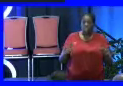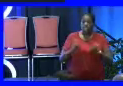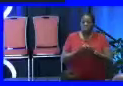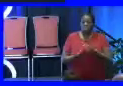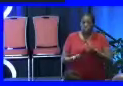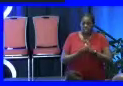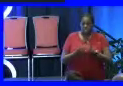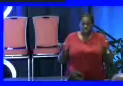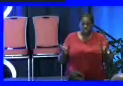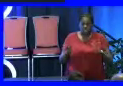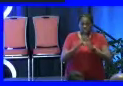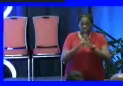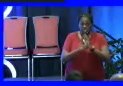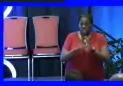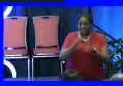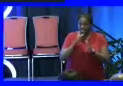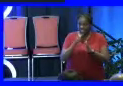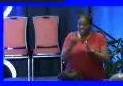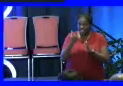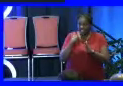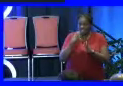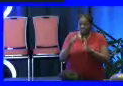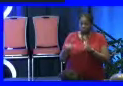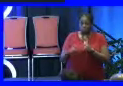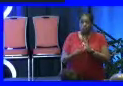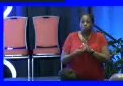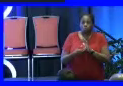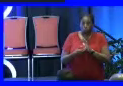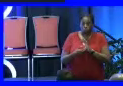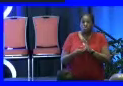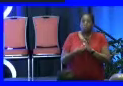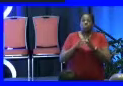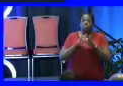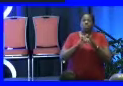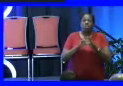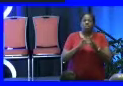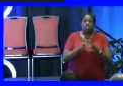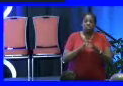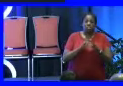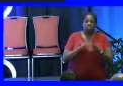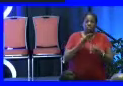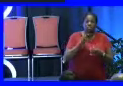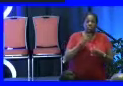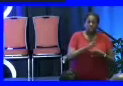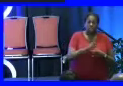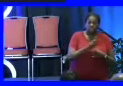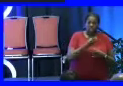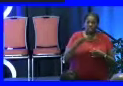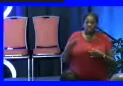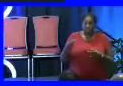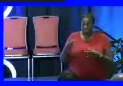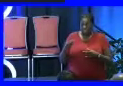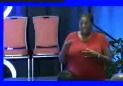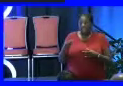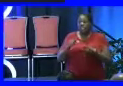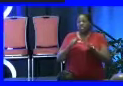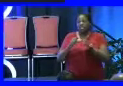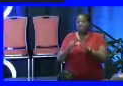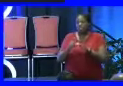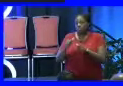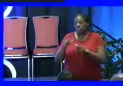again is that the state doesn't exactly have a role between the relationship between HUD and the continuums of care around